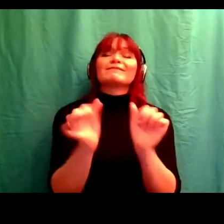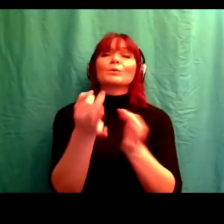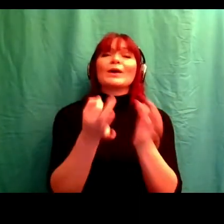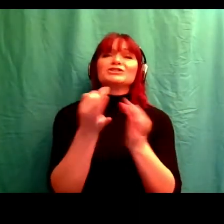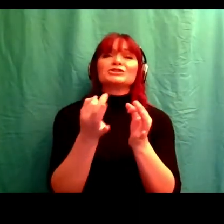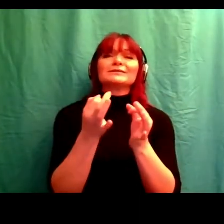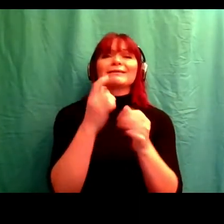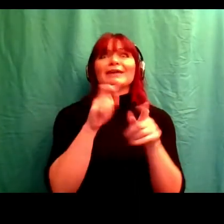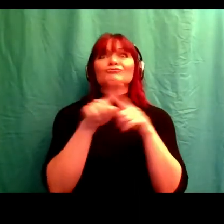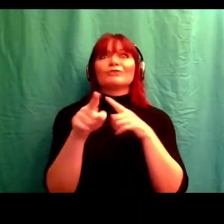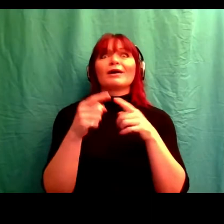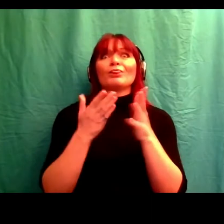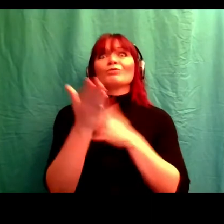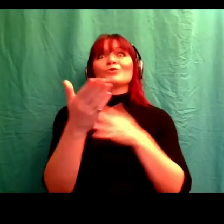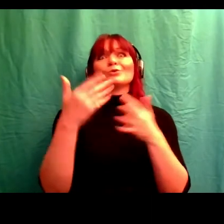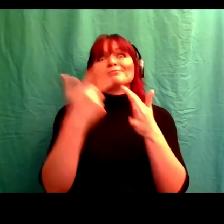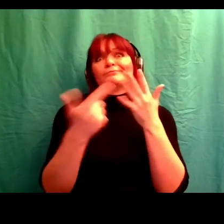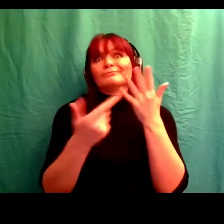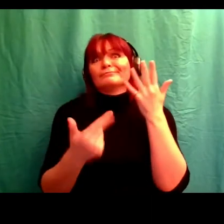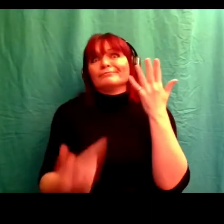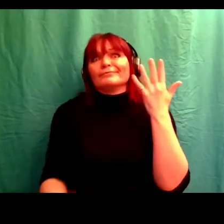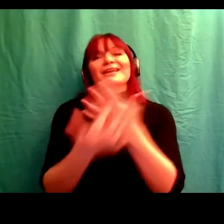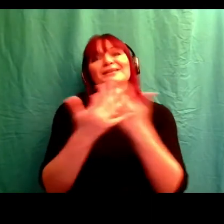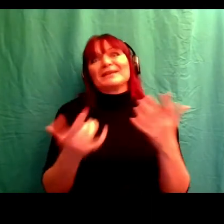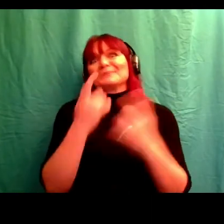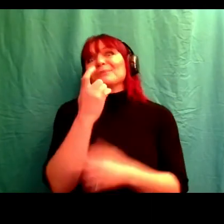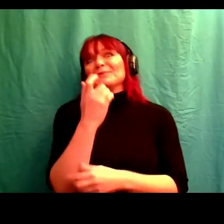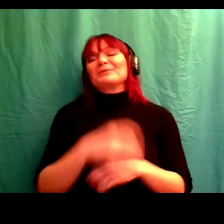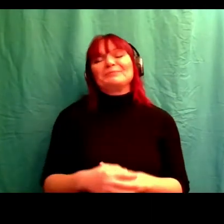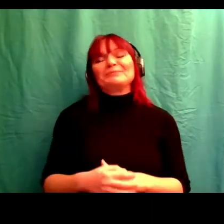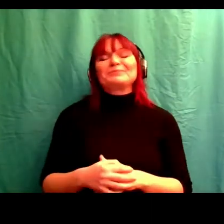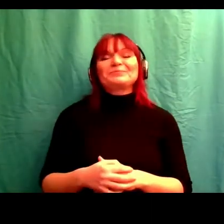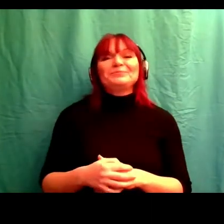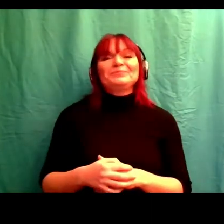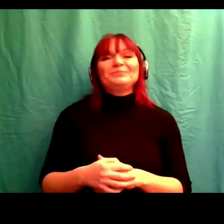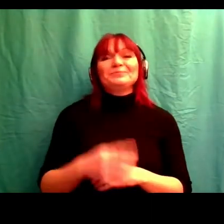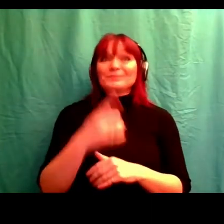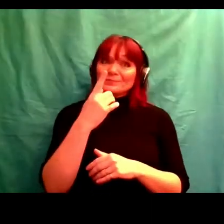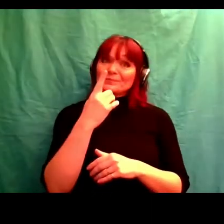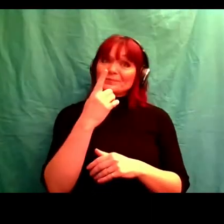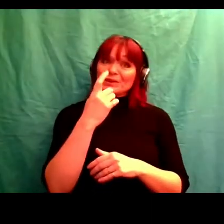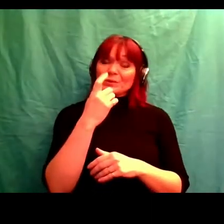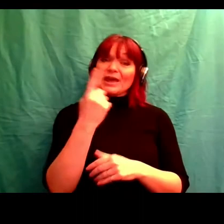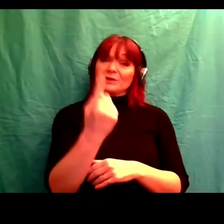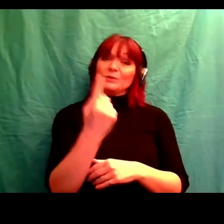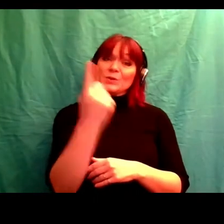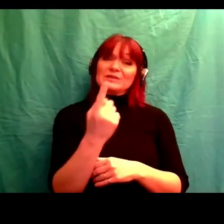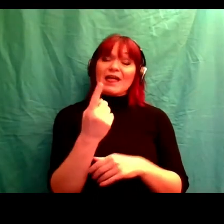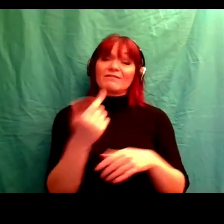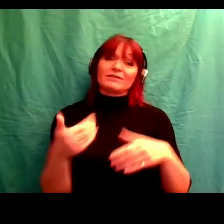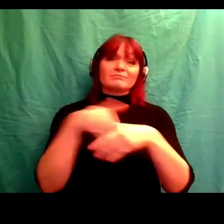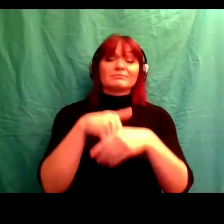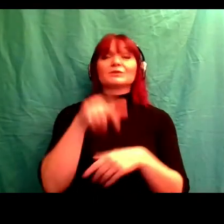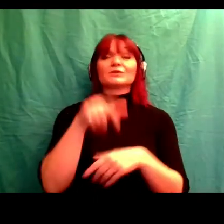best chance of getting through as many as we can. You can also follow and contribute to the discussion on Twitter using